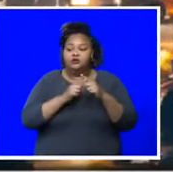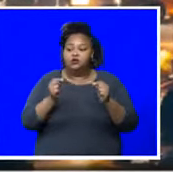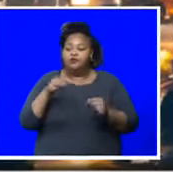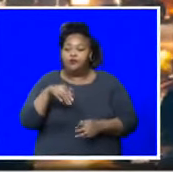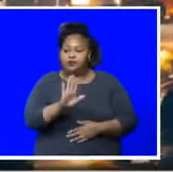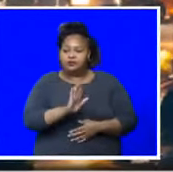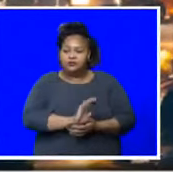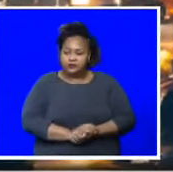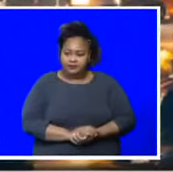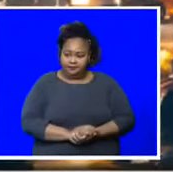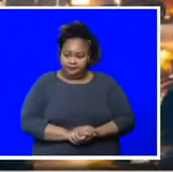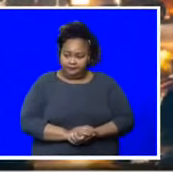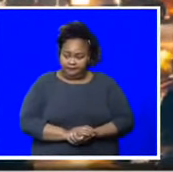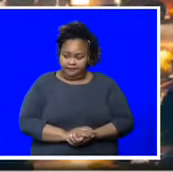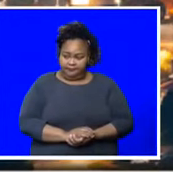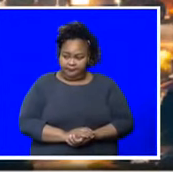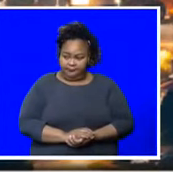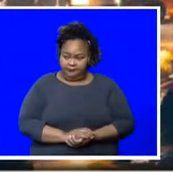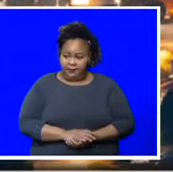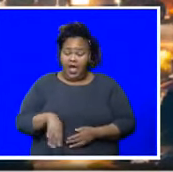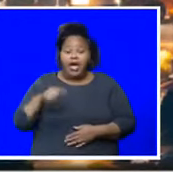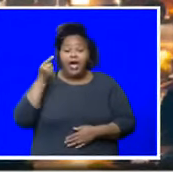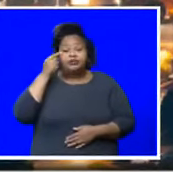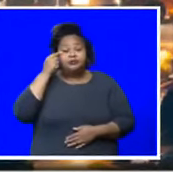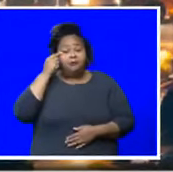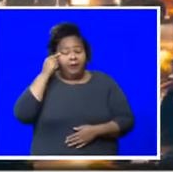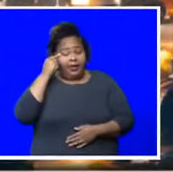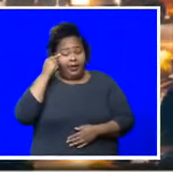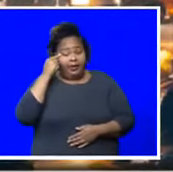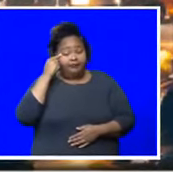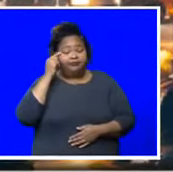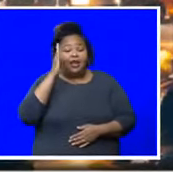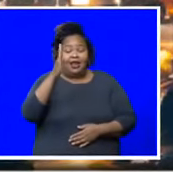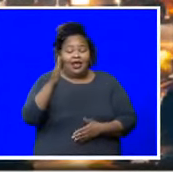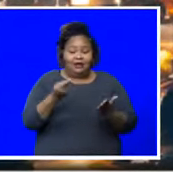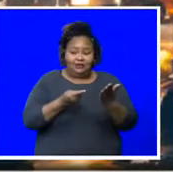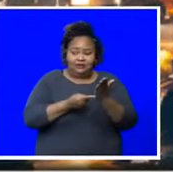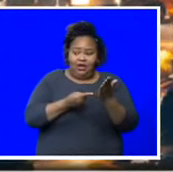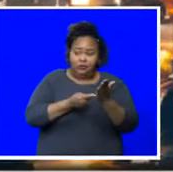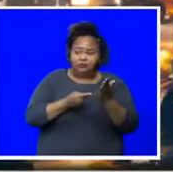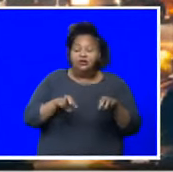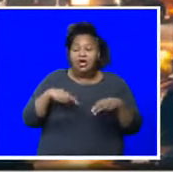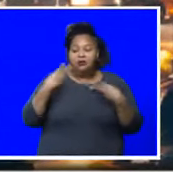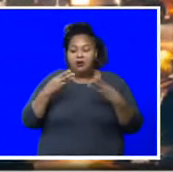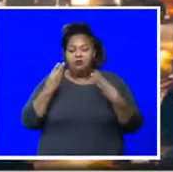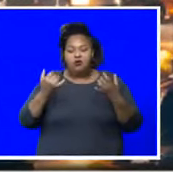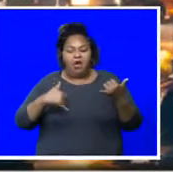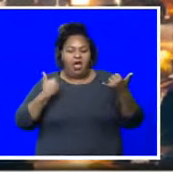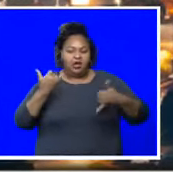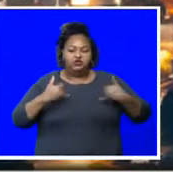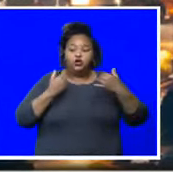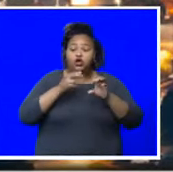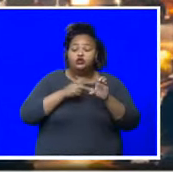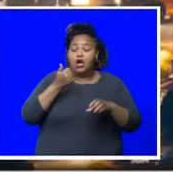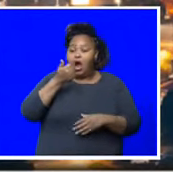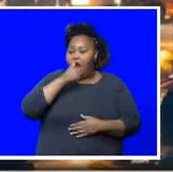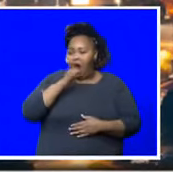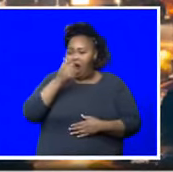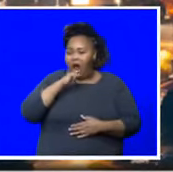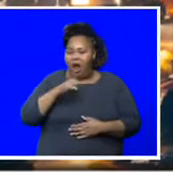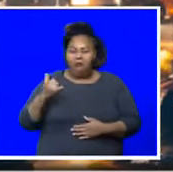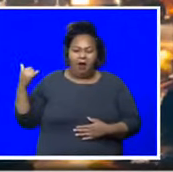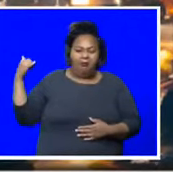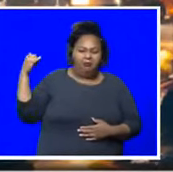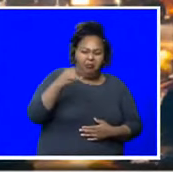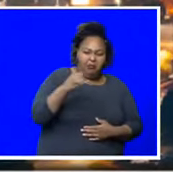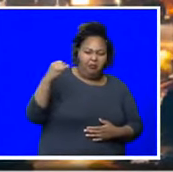Bantu lobe bakadze banatha kulenye tindzawo yekutijabulisa edolobheni esipiki bagwazene kamatima baphethela esibhedlela esipiki lapho